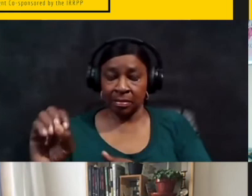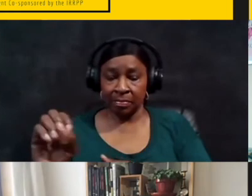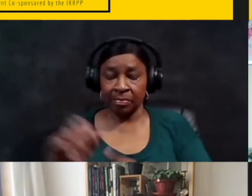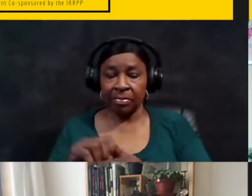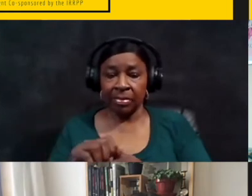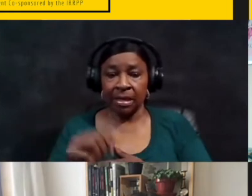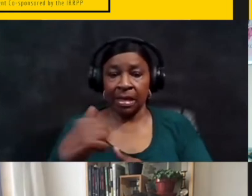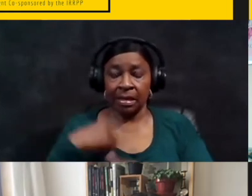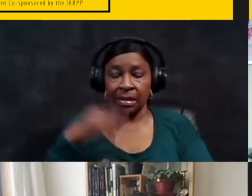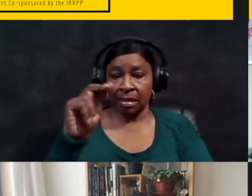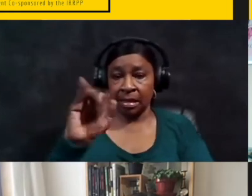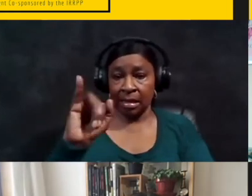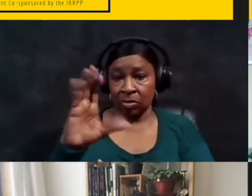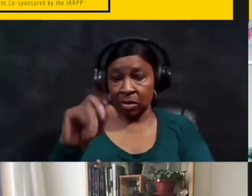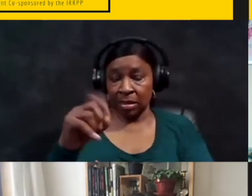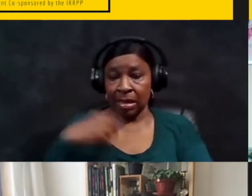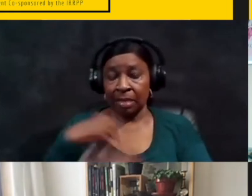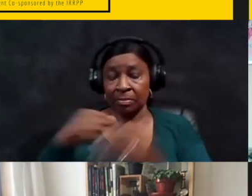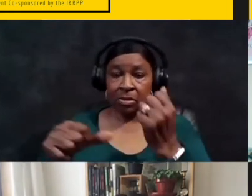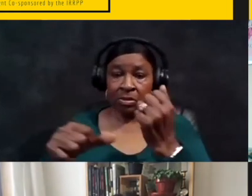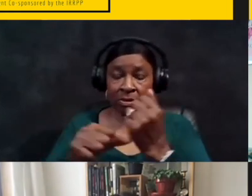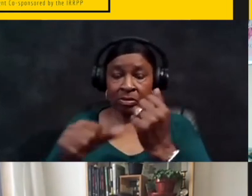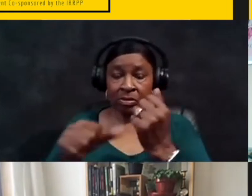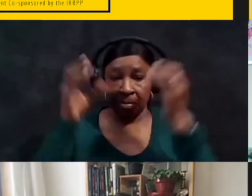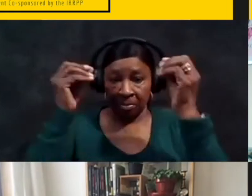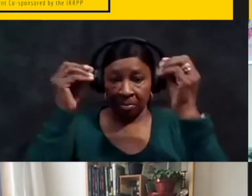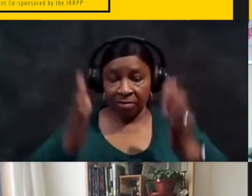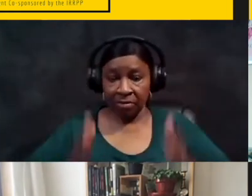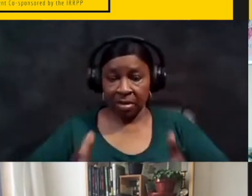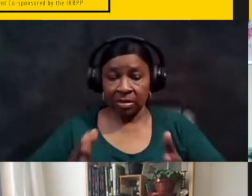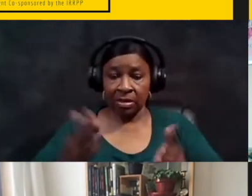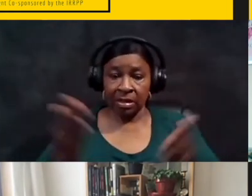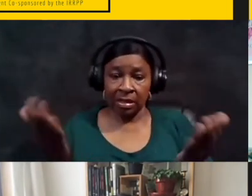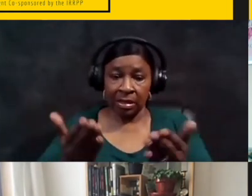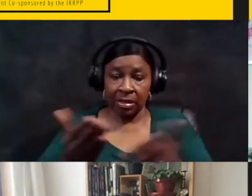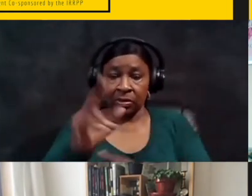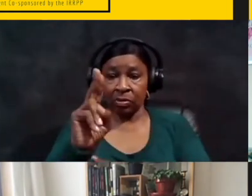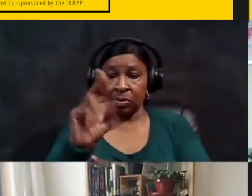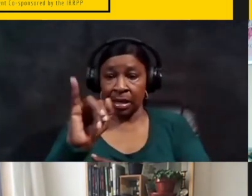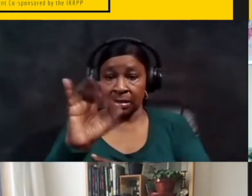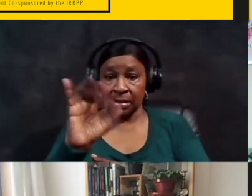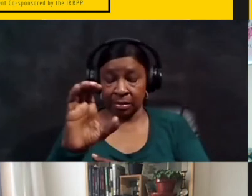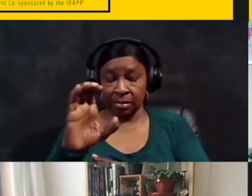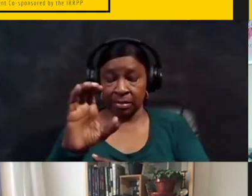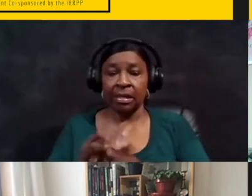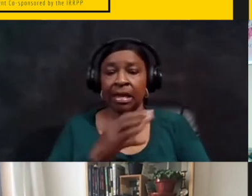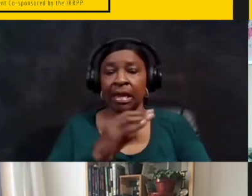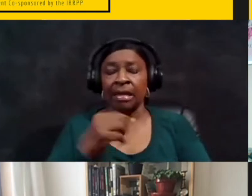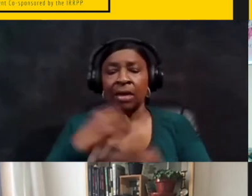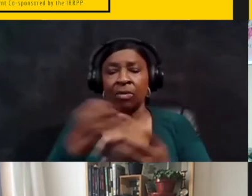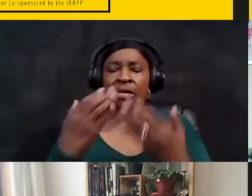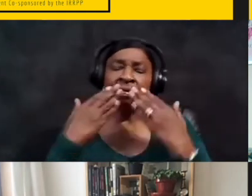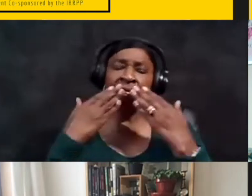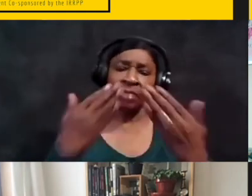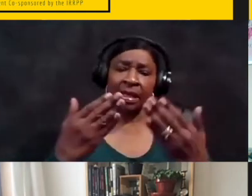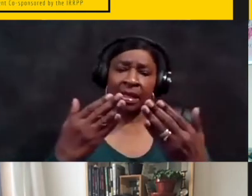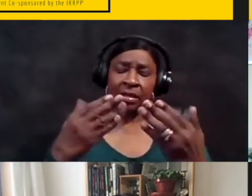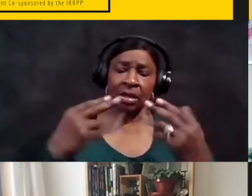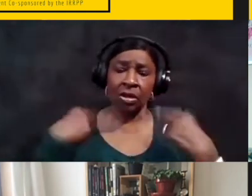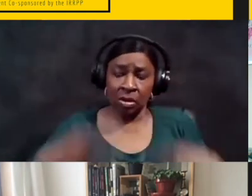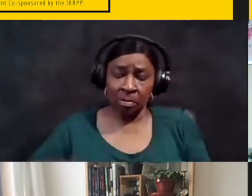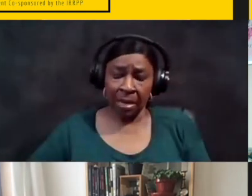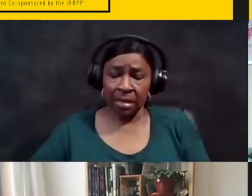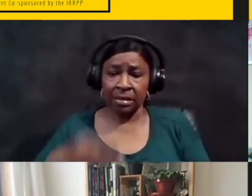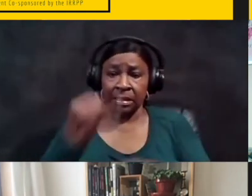I'm Nicole Wynn. I'm an associate professor of educational policy studies here at UIC. And I just want to thank the Humanities Institute and